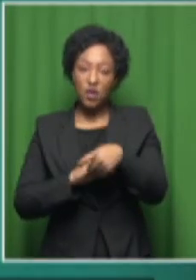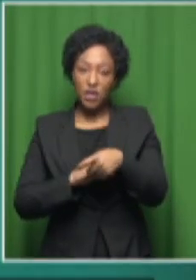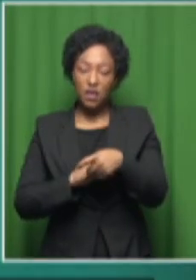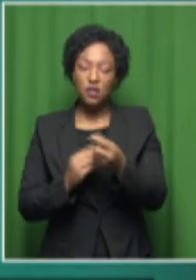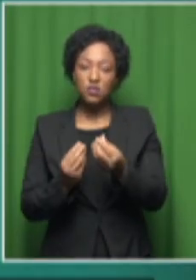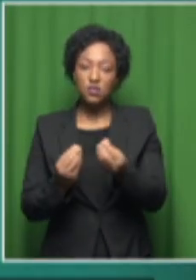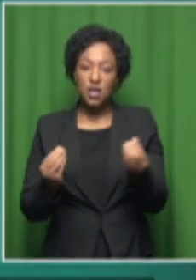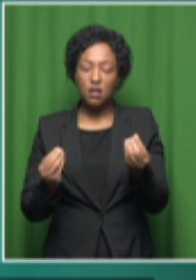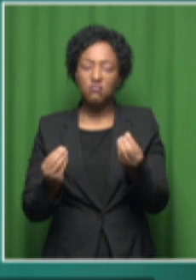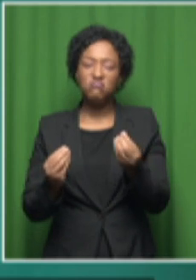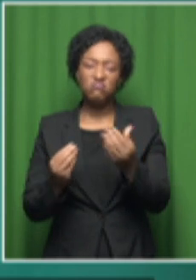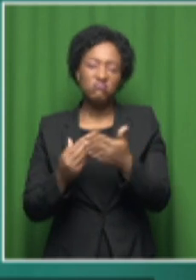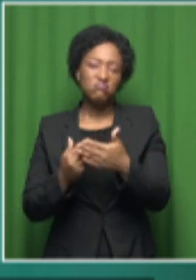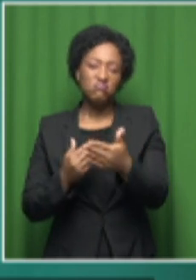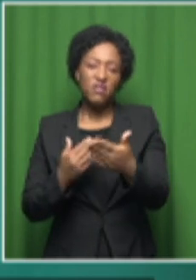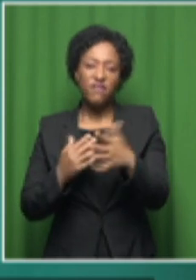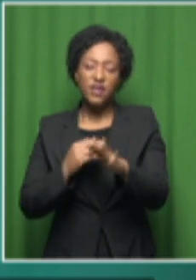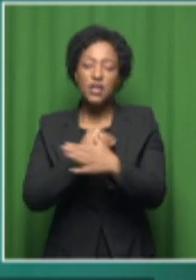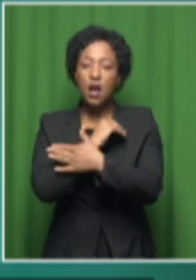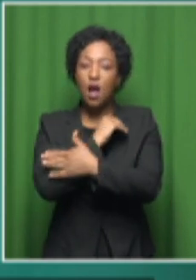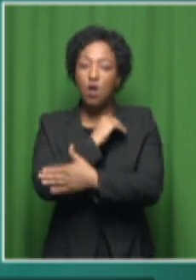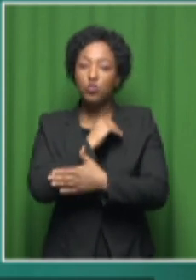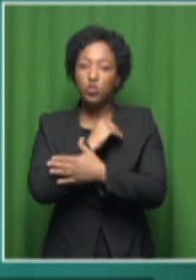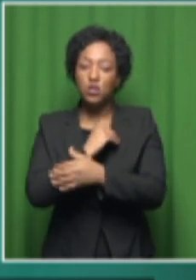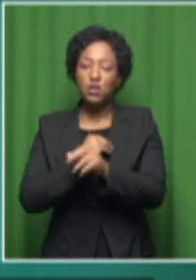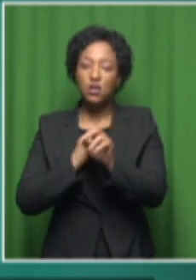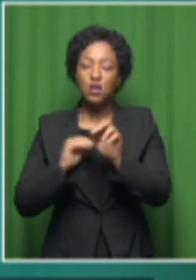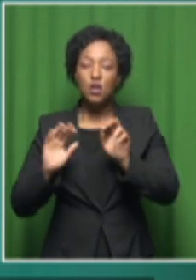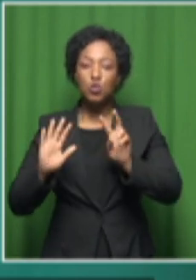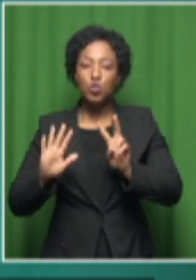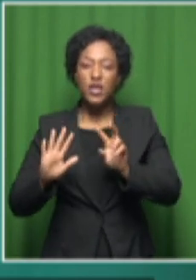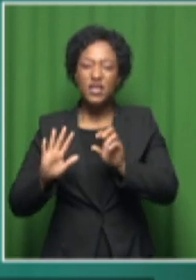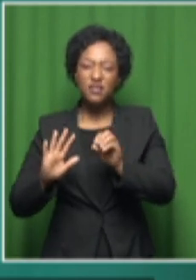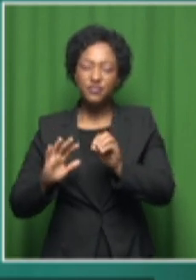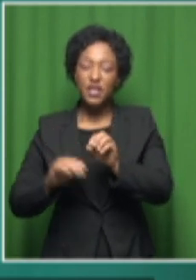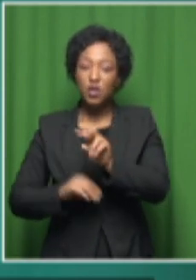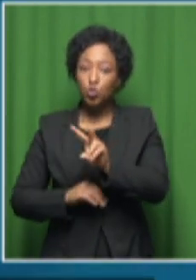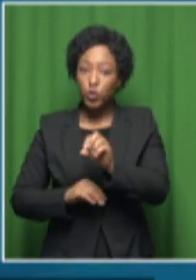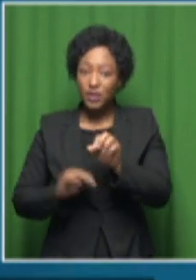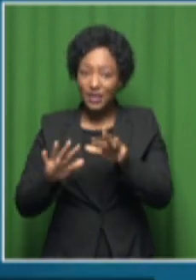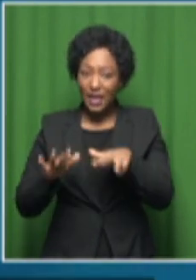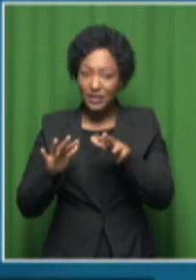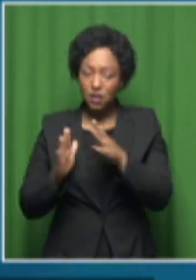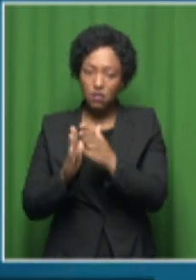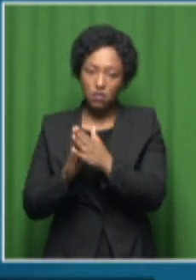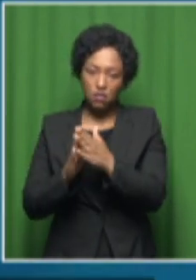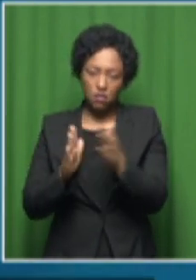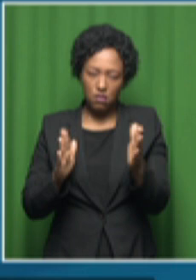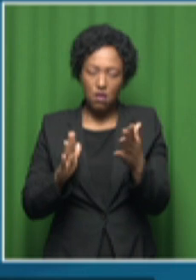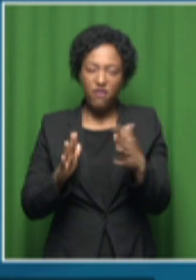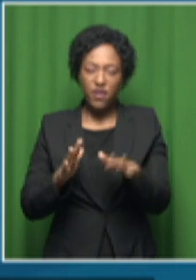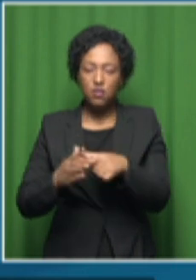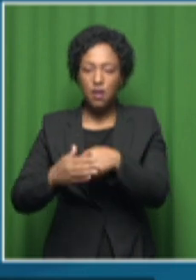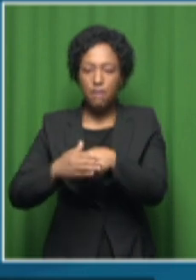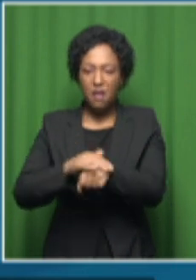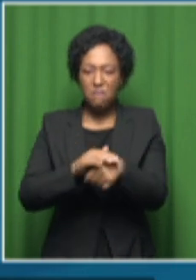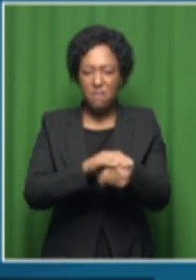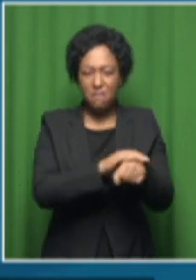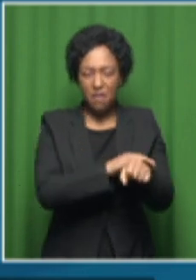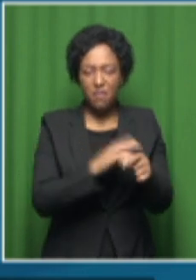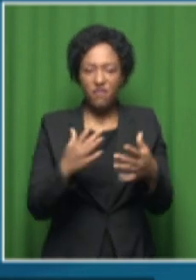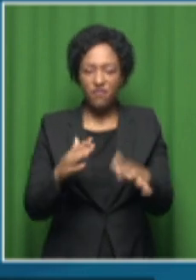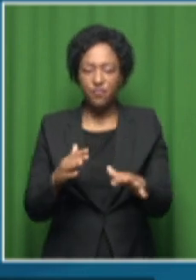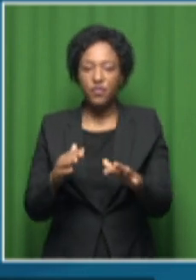gave birth countrywide during the 2019-2020 financial year. The Commission for Gender